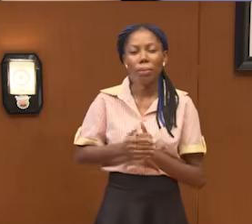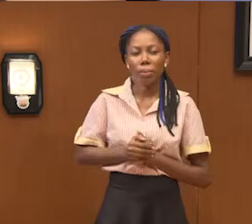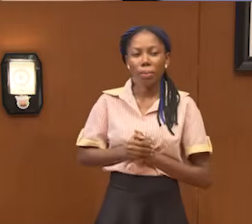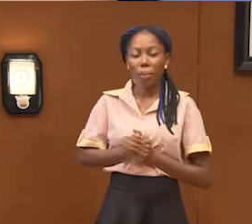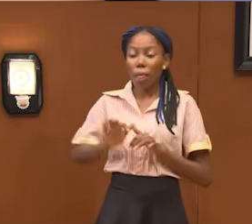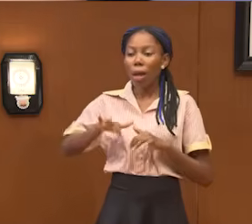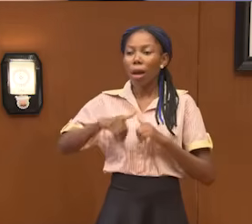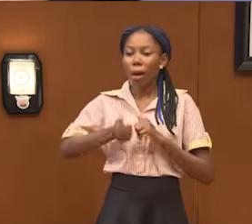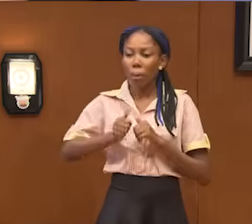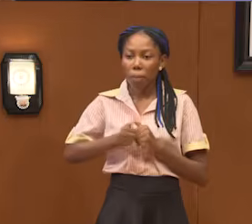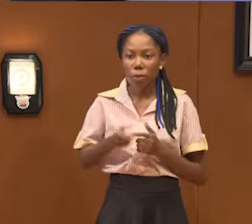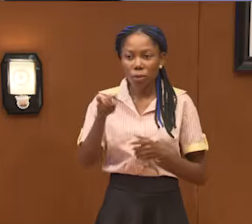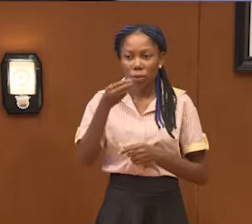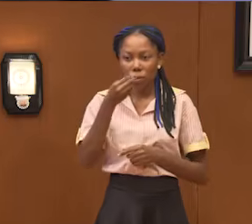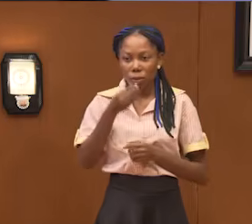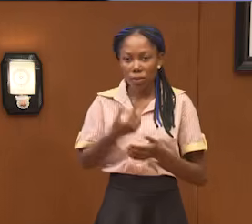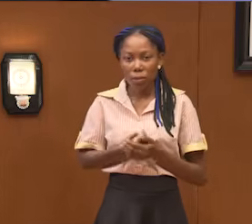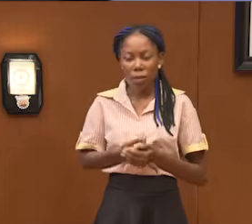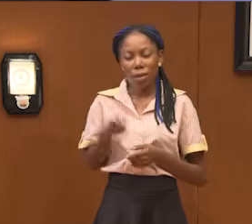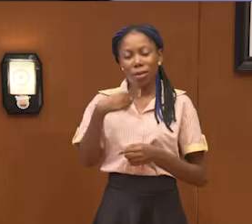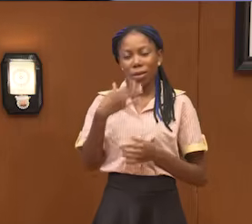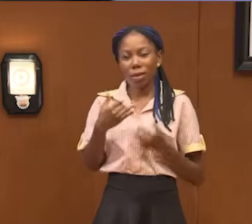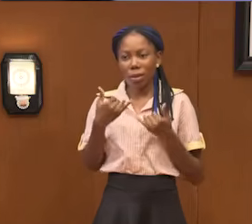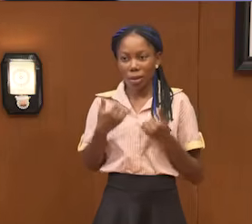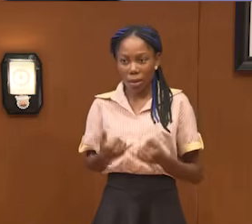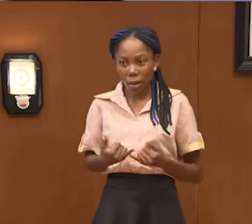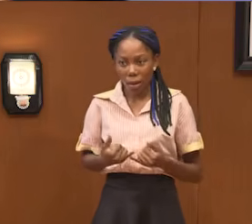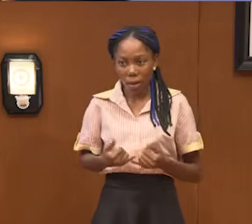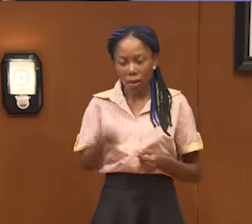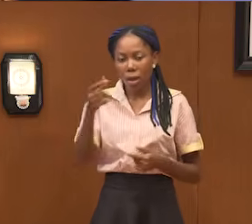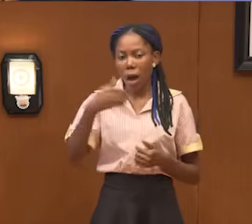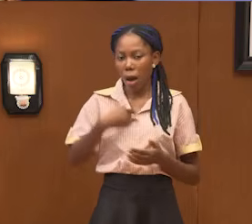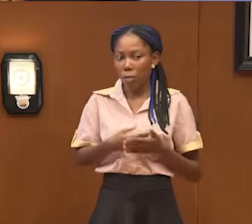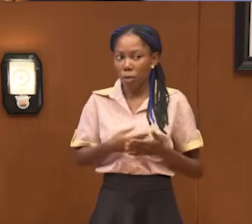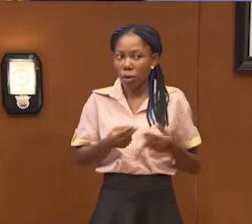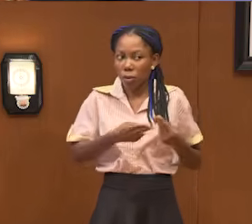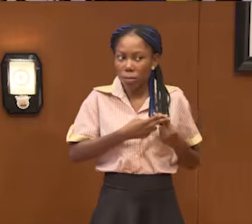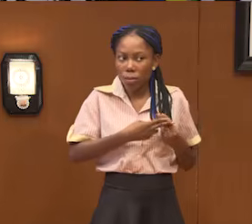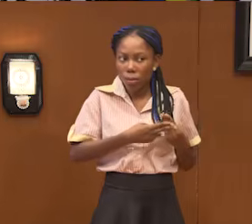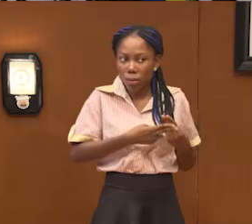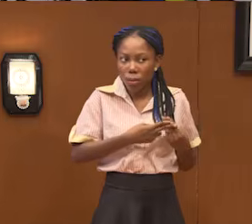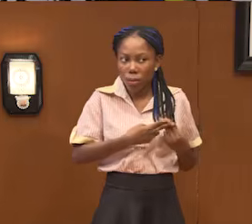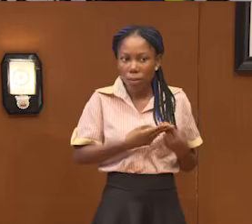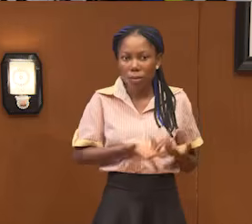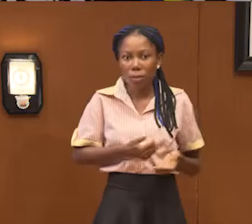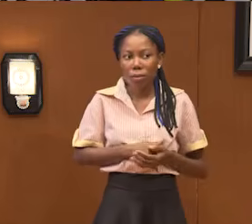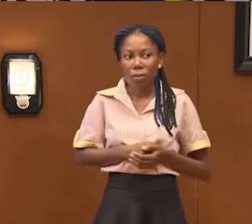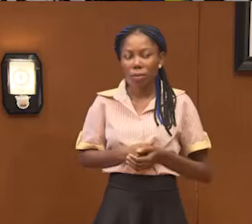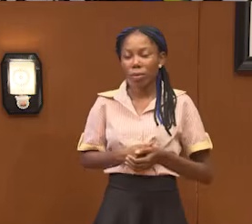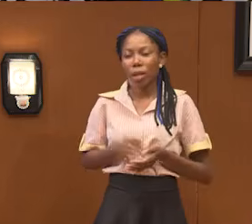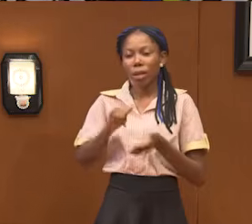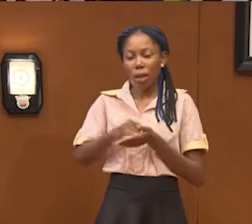How do you feed? Now, presently now. You have some savings you are spending. Yes. That's why you could go